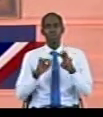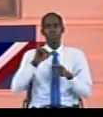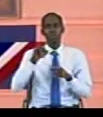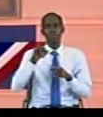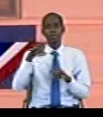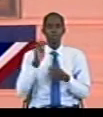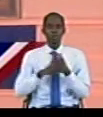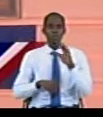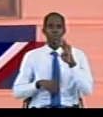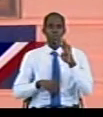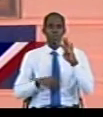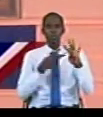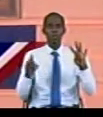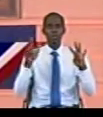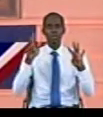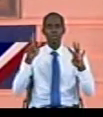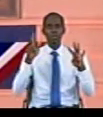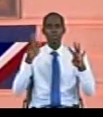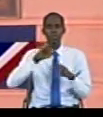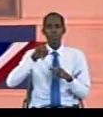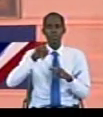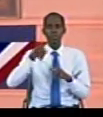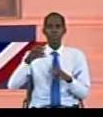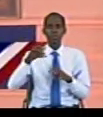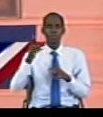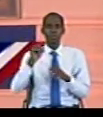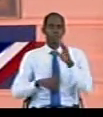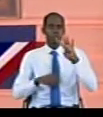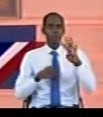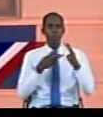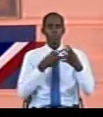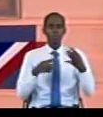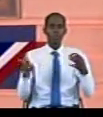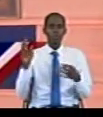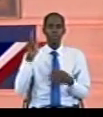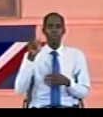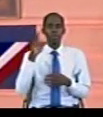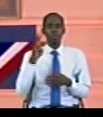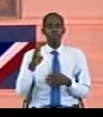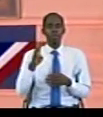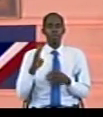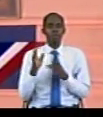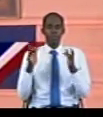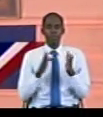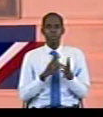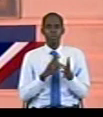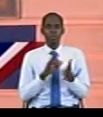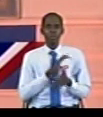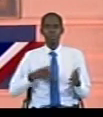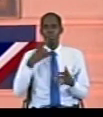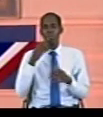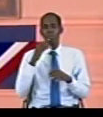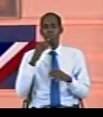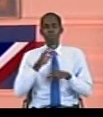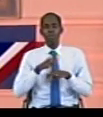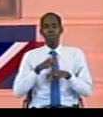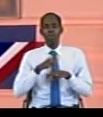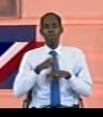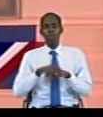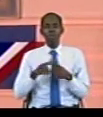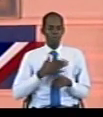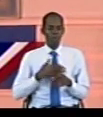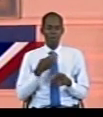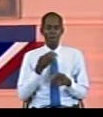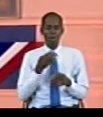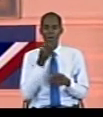verse 34. John chapter 4. Verse 34, Jesus said unto them, my meat is to do